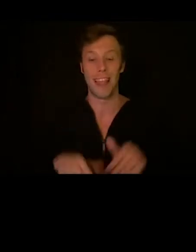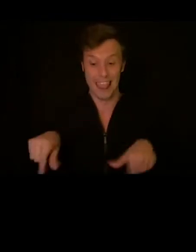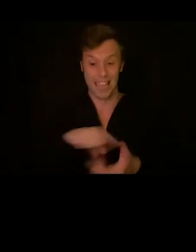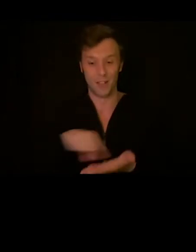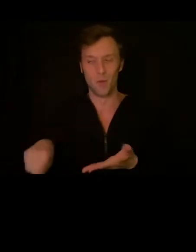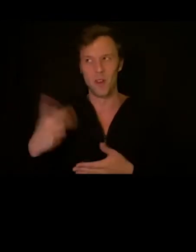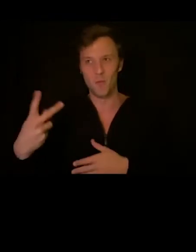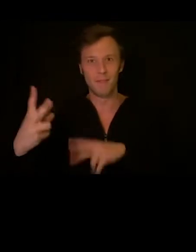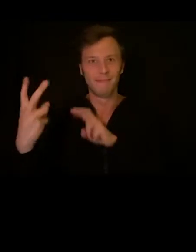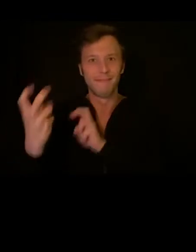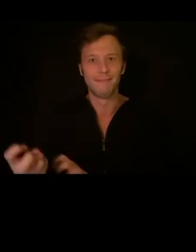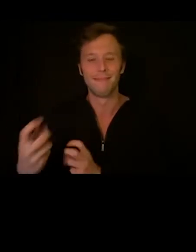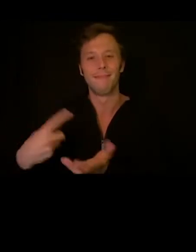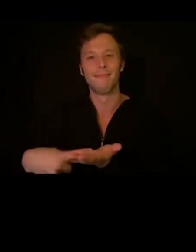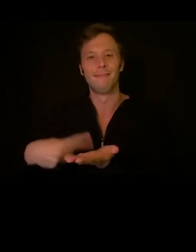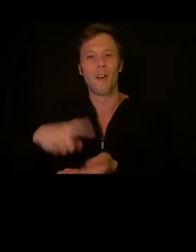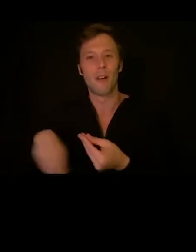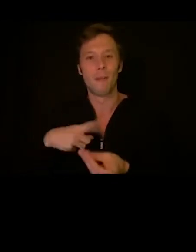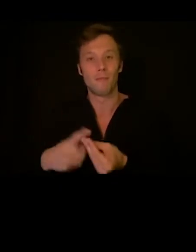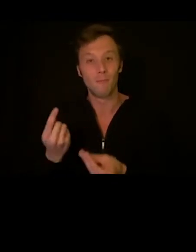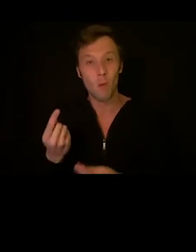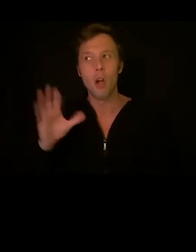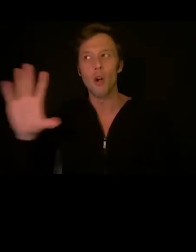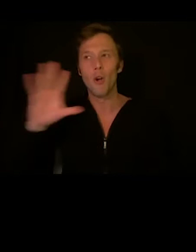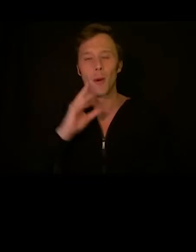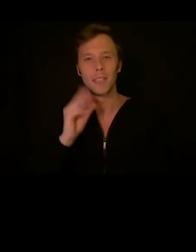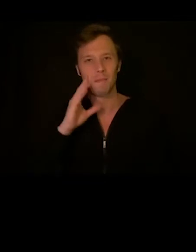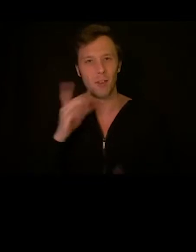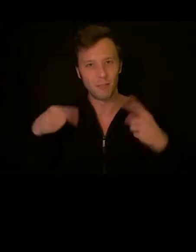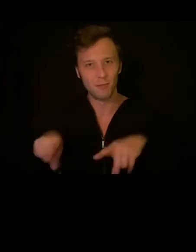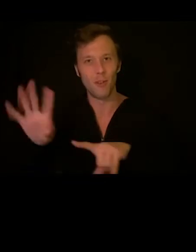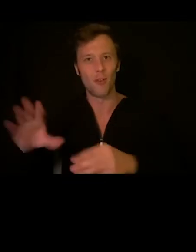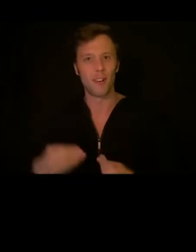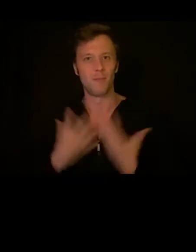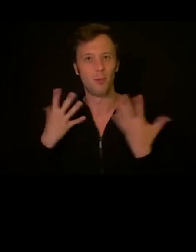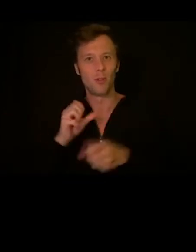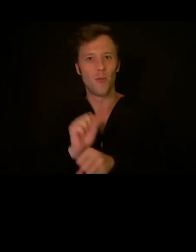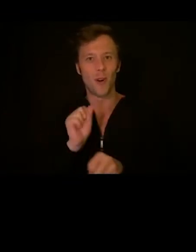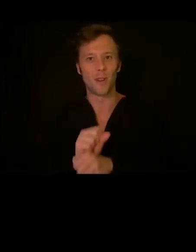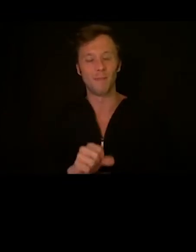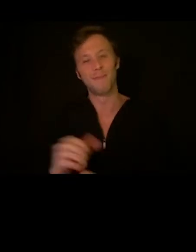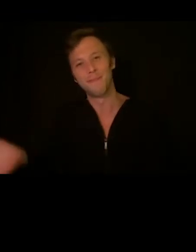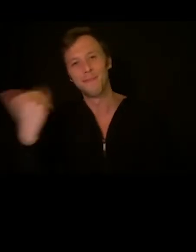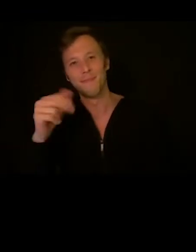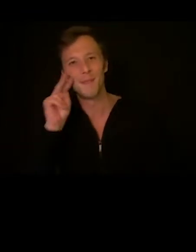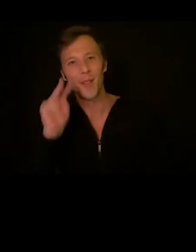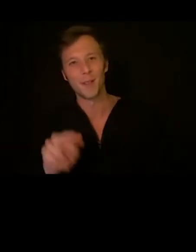able to sit down for a conversation about her experience and inspirational work. Let's take a look.